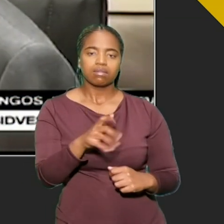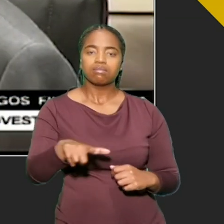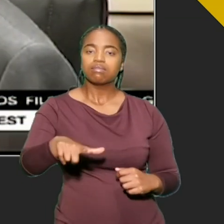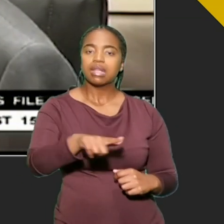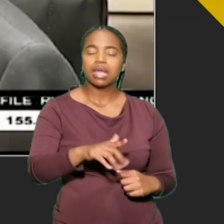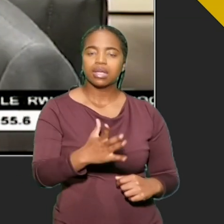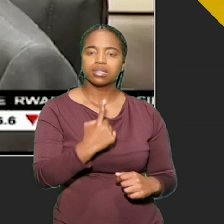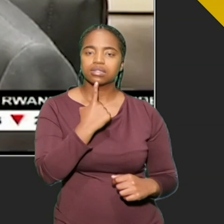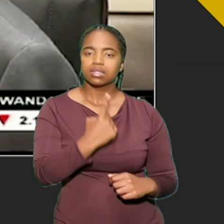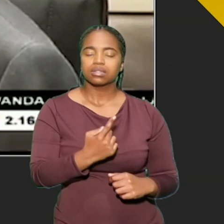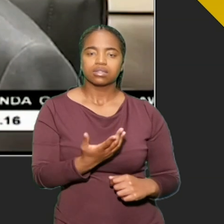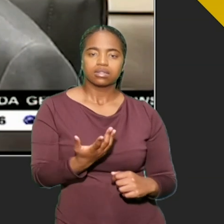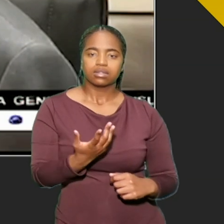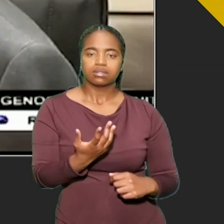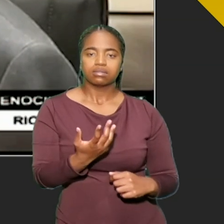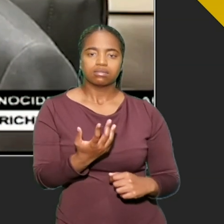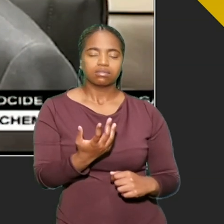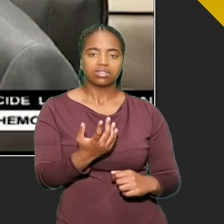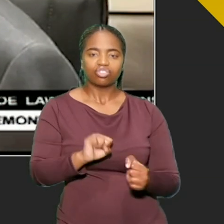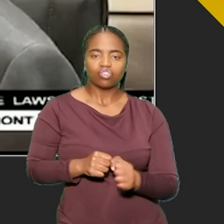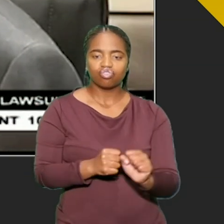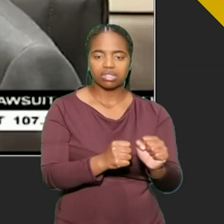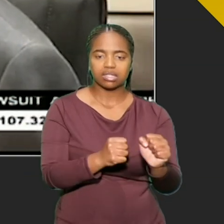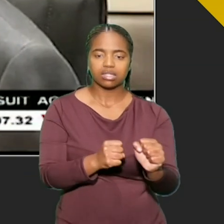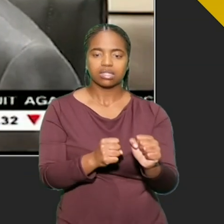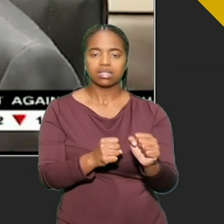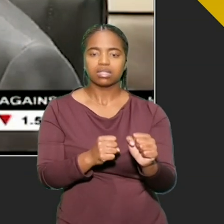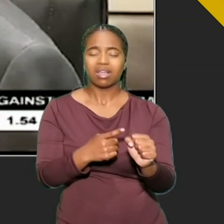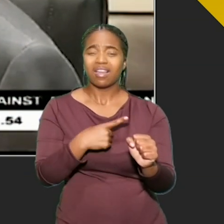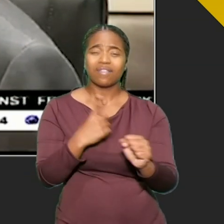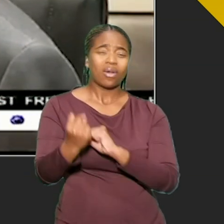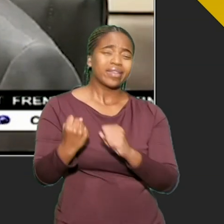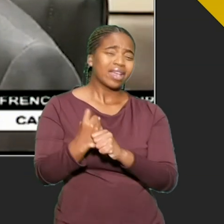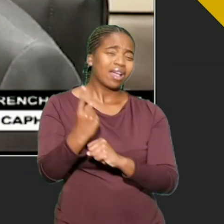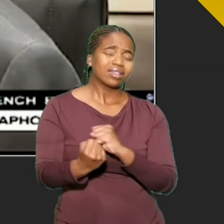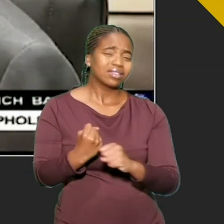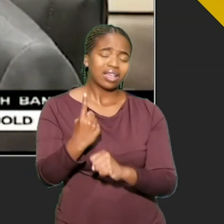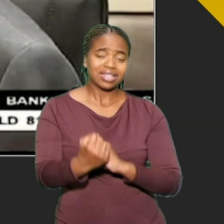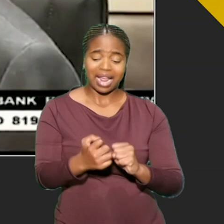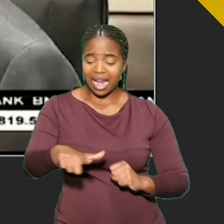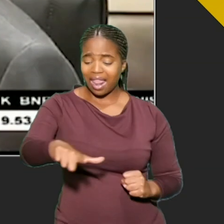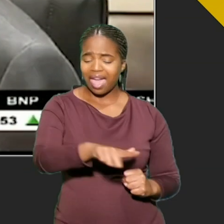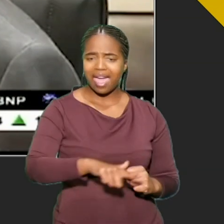well located in our cities that they've been sitting on for decades. This land has been idle.